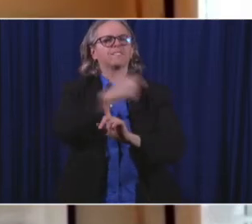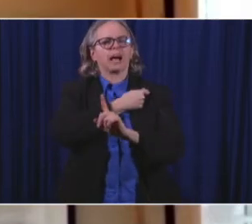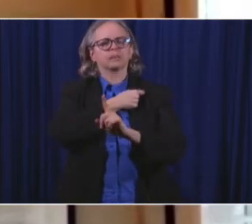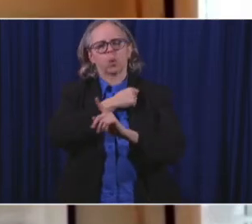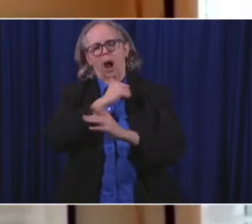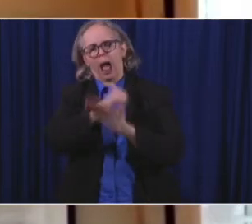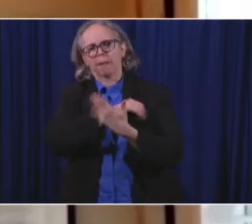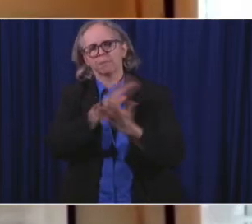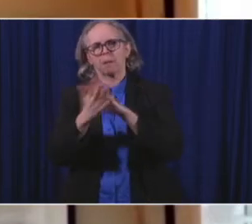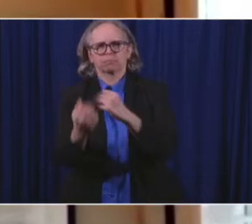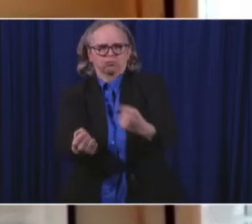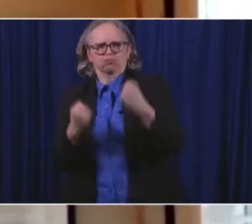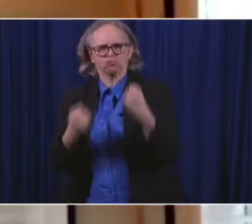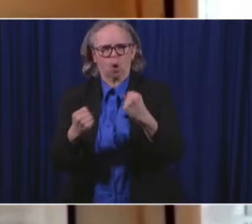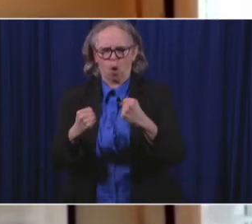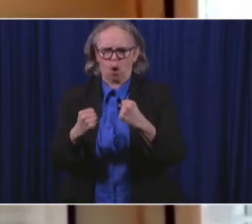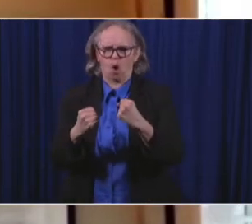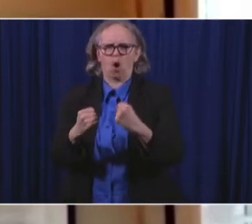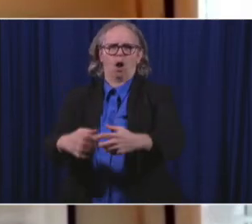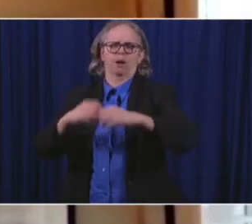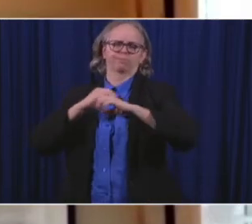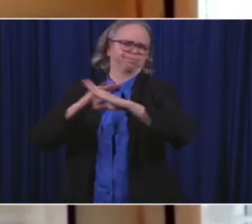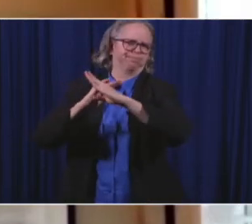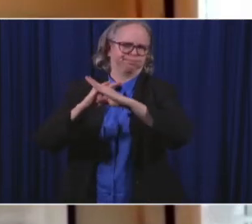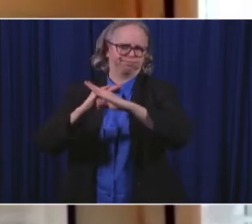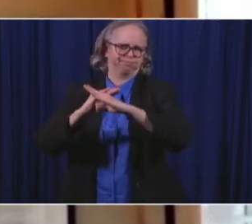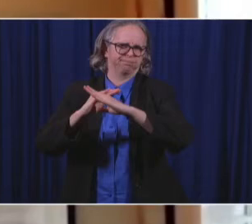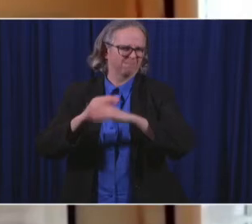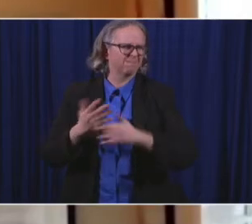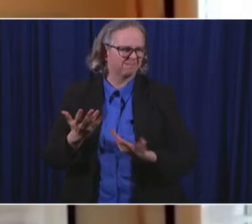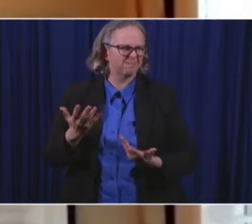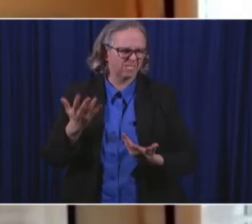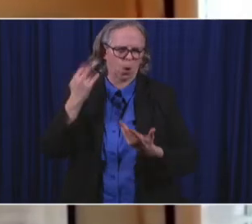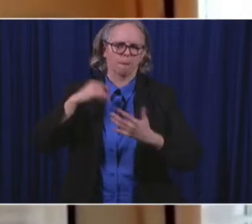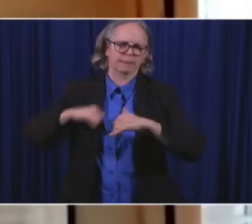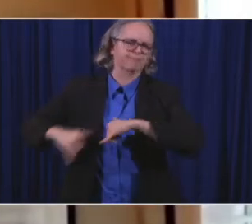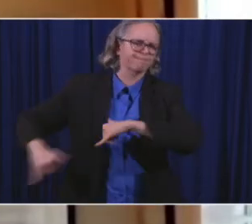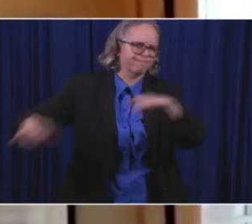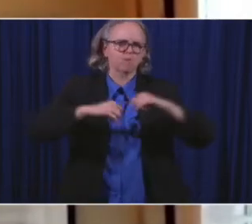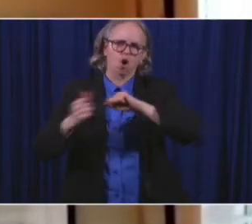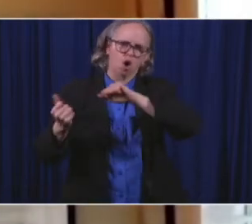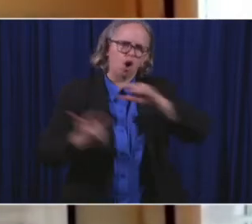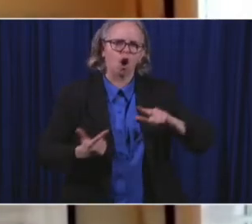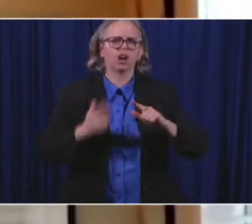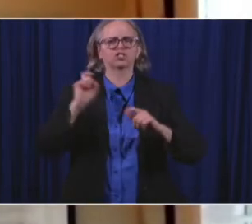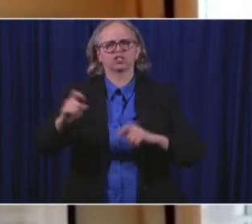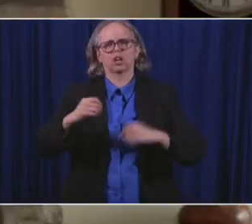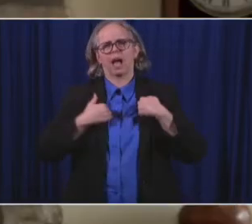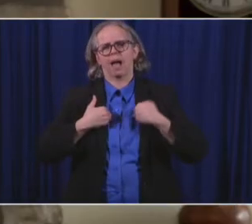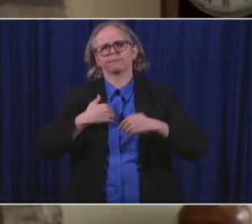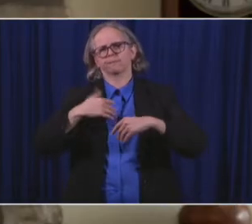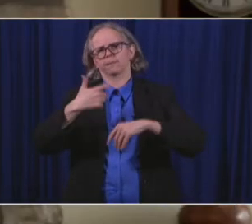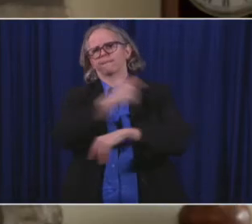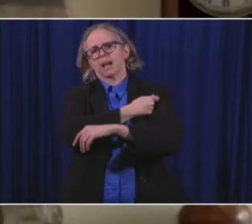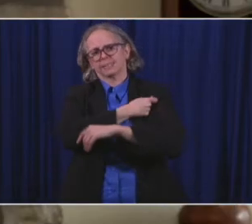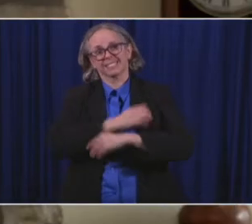immunity, the kind of immunity that we would hope or anticipate would be longer lasting.